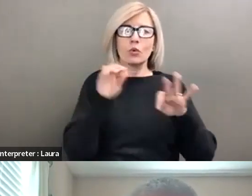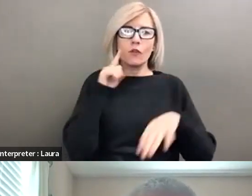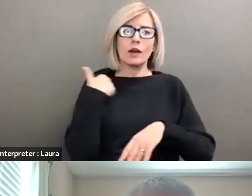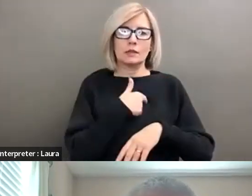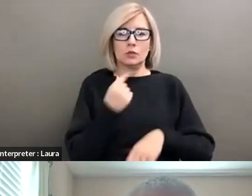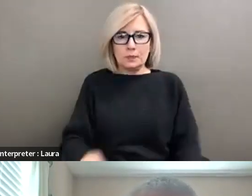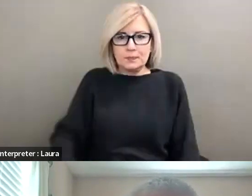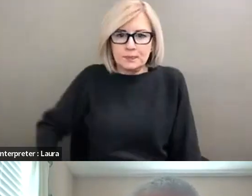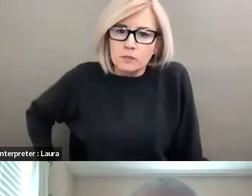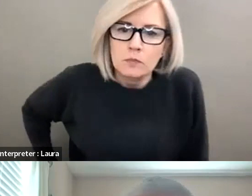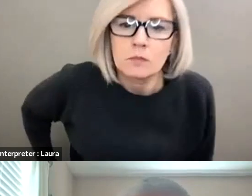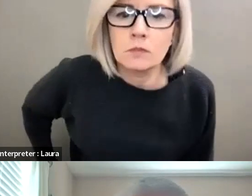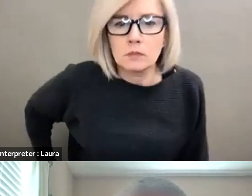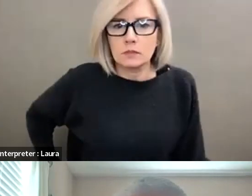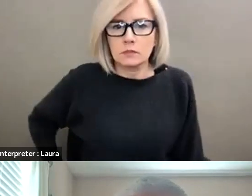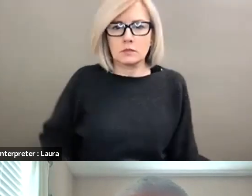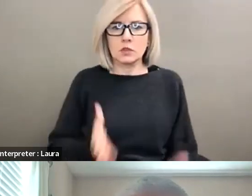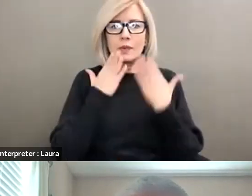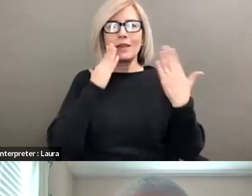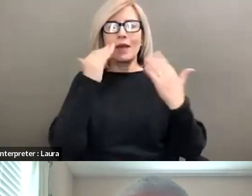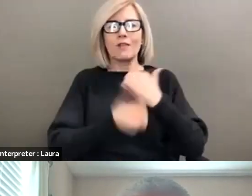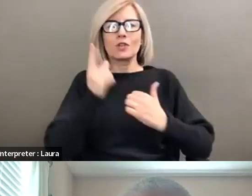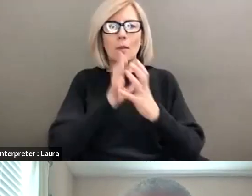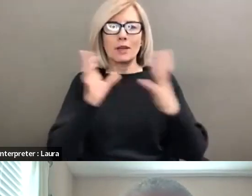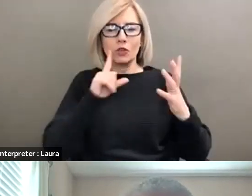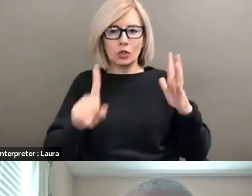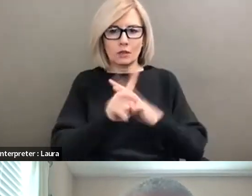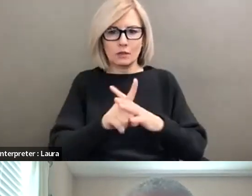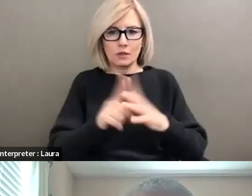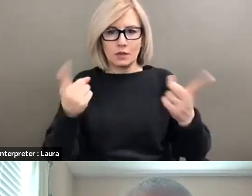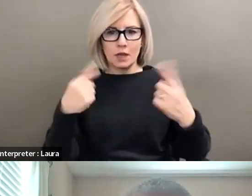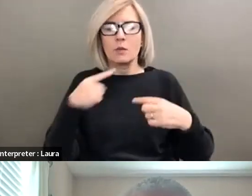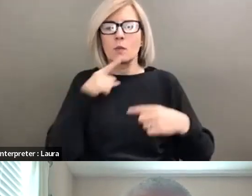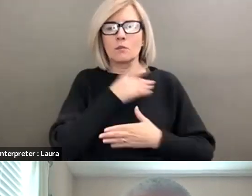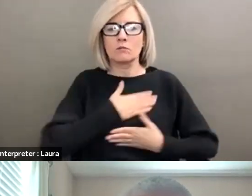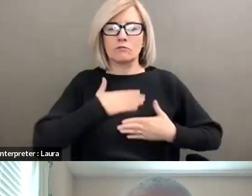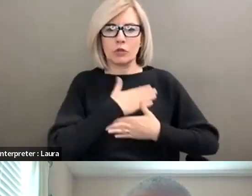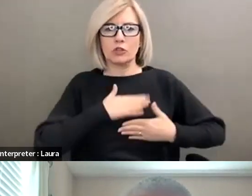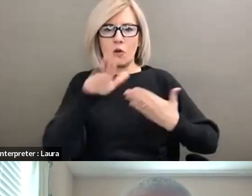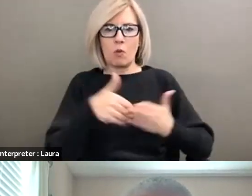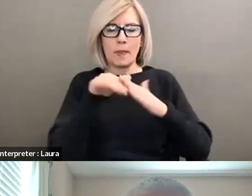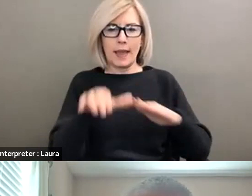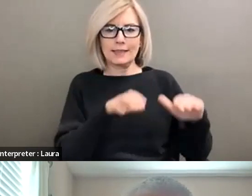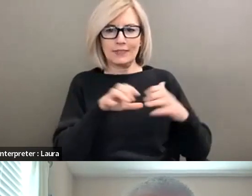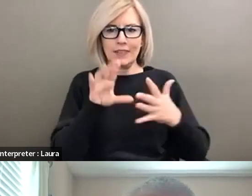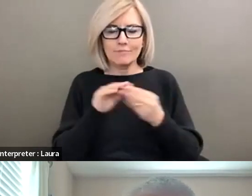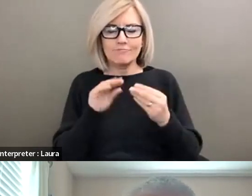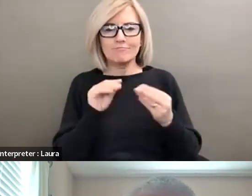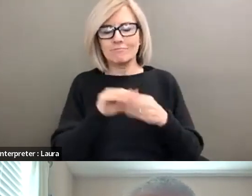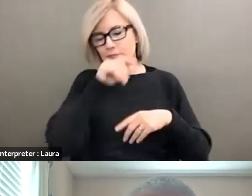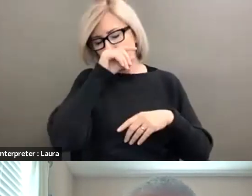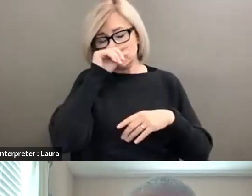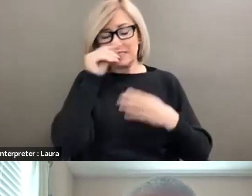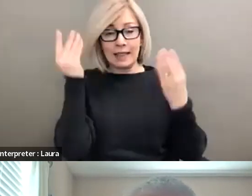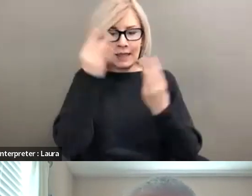So thank you everybody so much for attending. We really appreciate all the activity here. We, as I think about